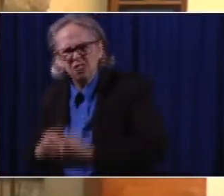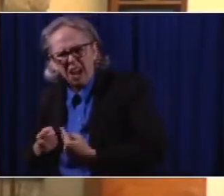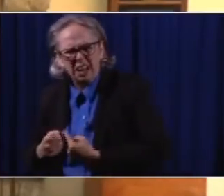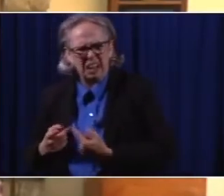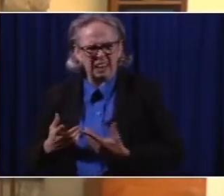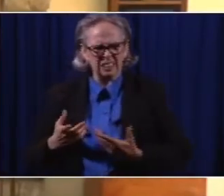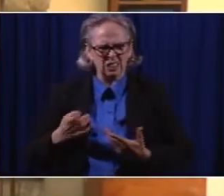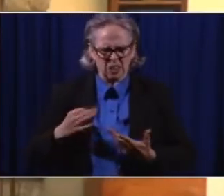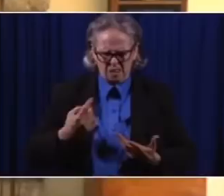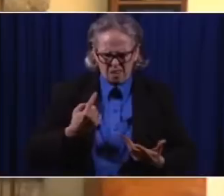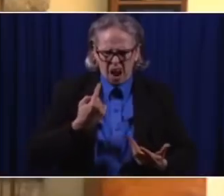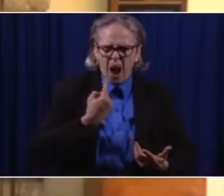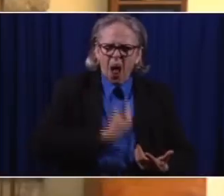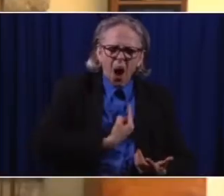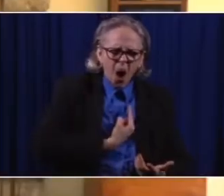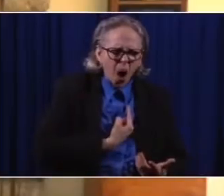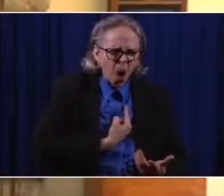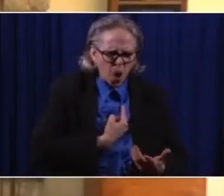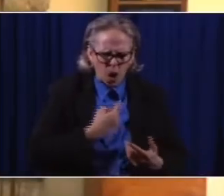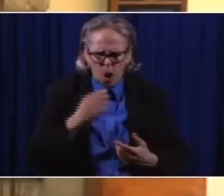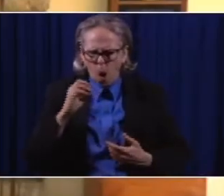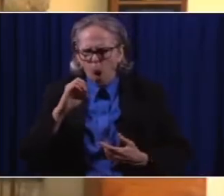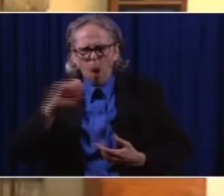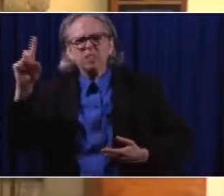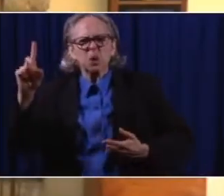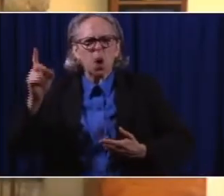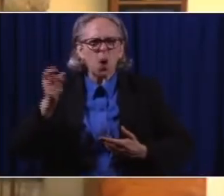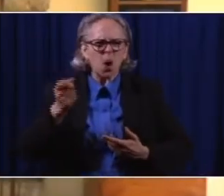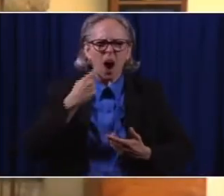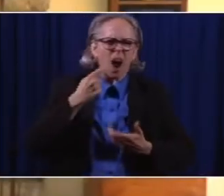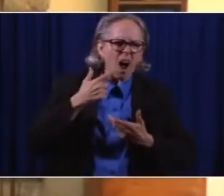There's no one there to call 911. There's no one there to help.